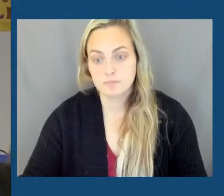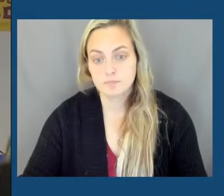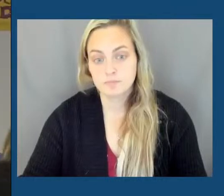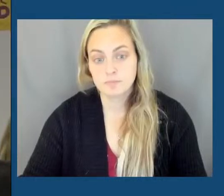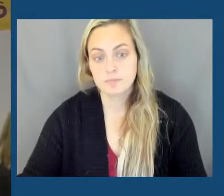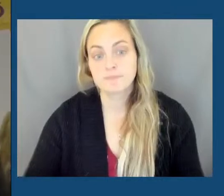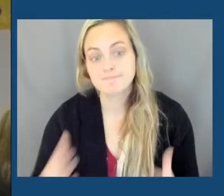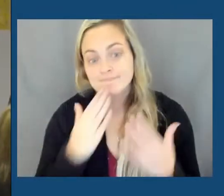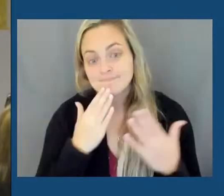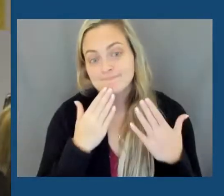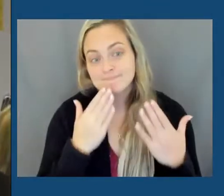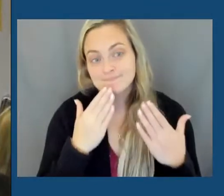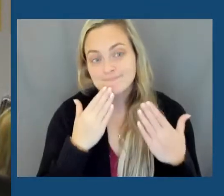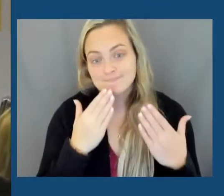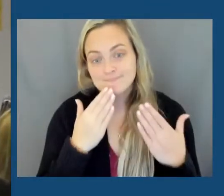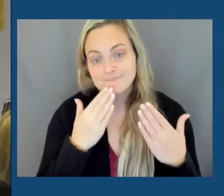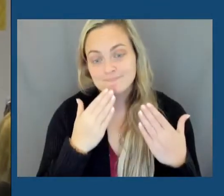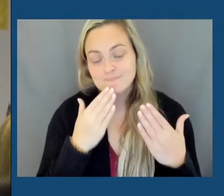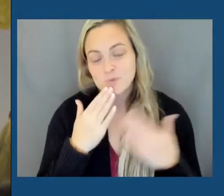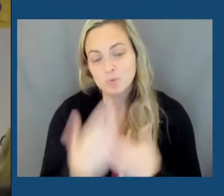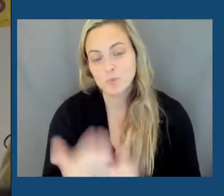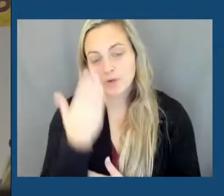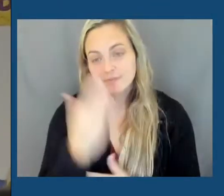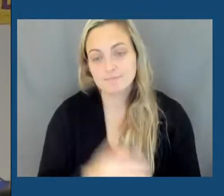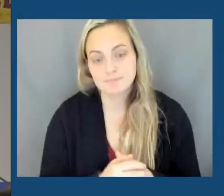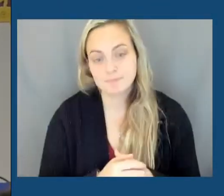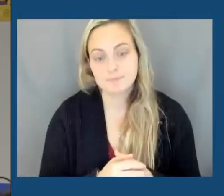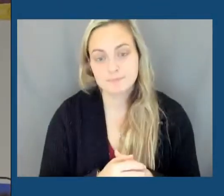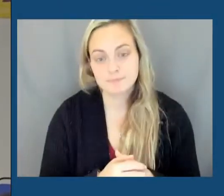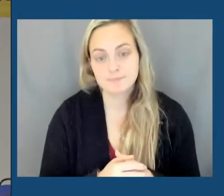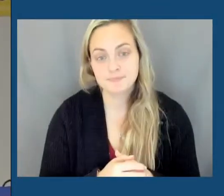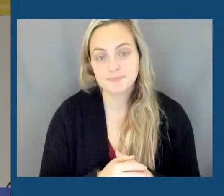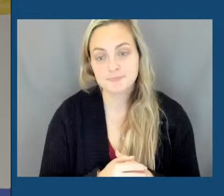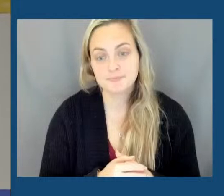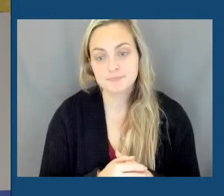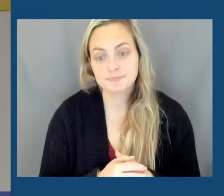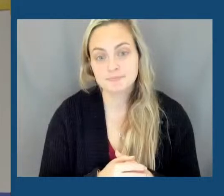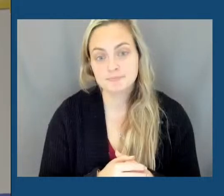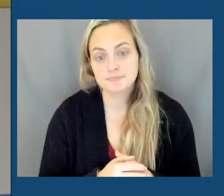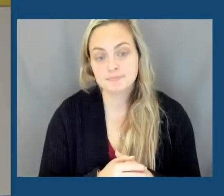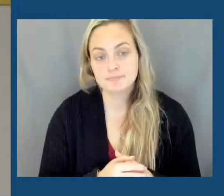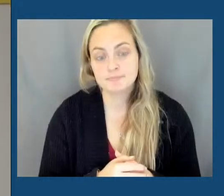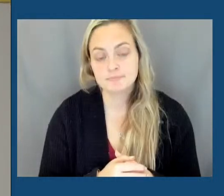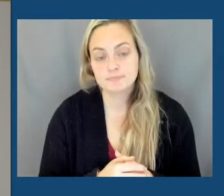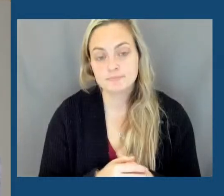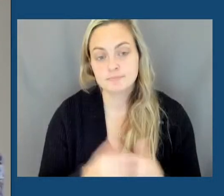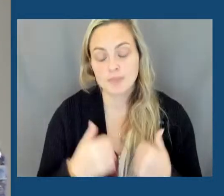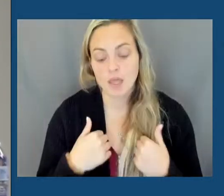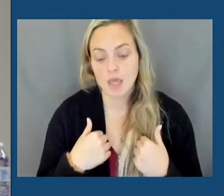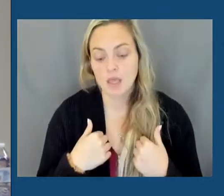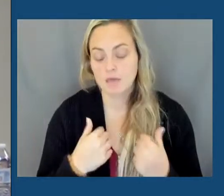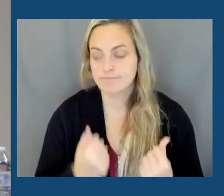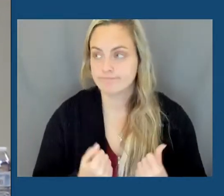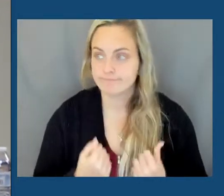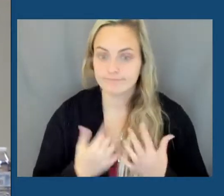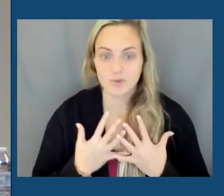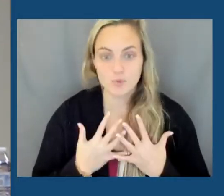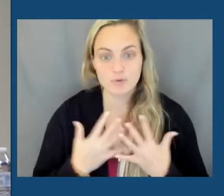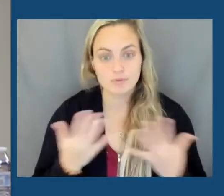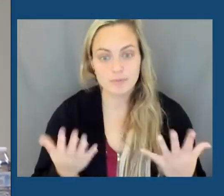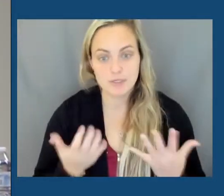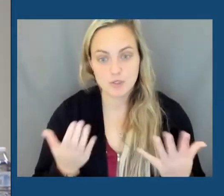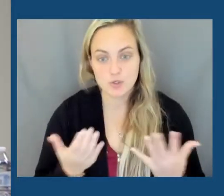Thank you, thank you, thank you. Good morning, everybody. I have to say, I am so thrilled to be here. This